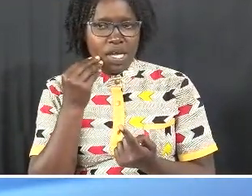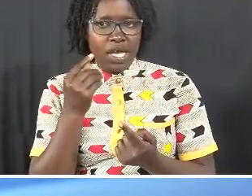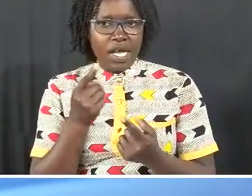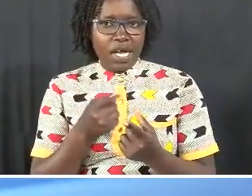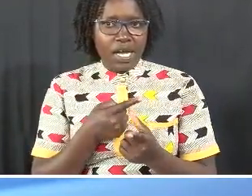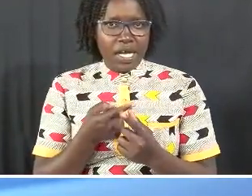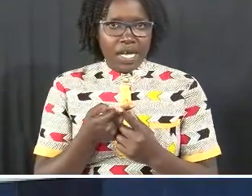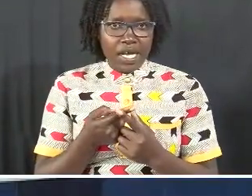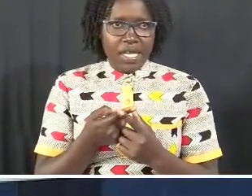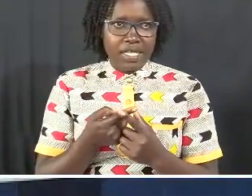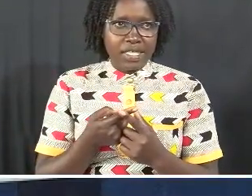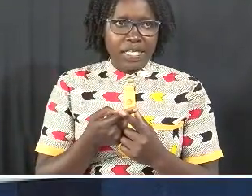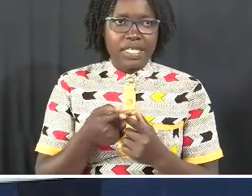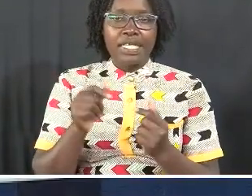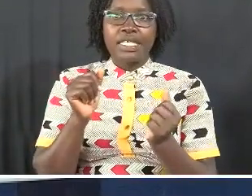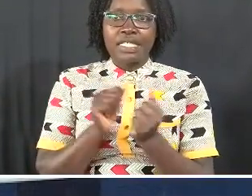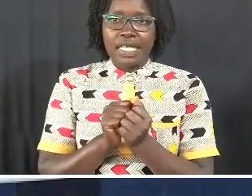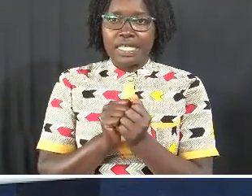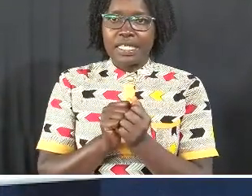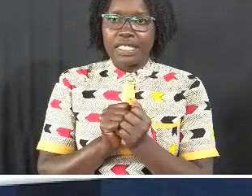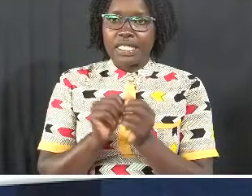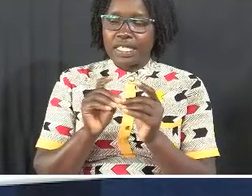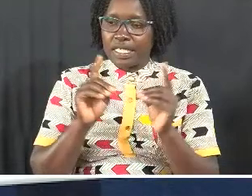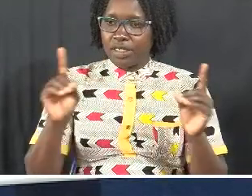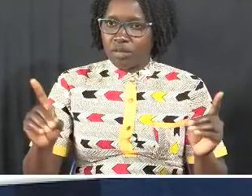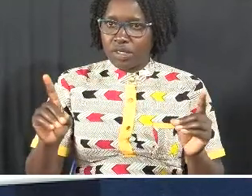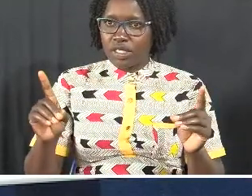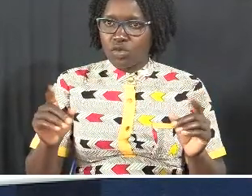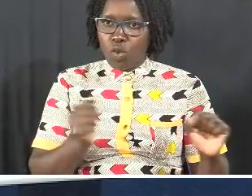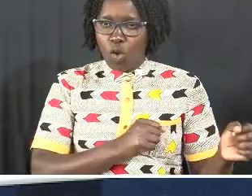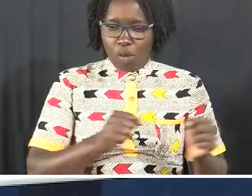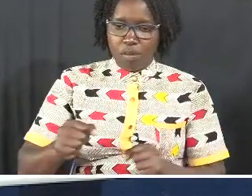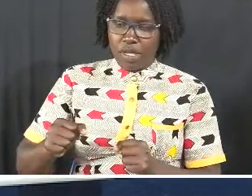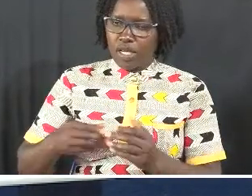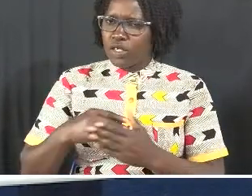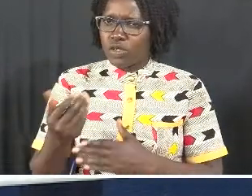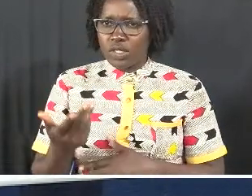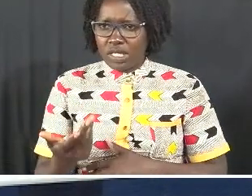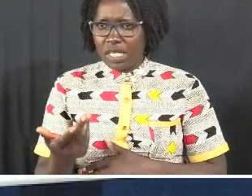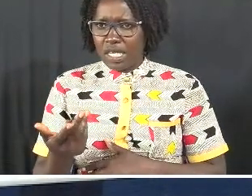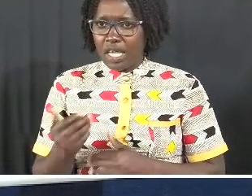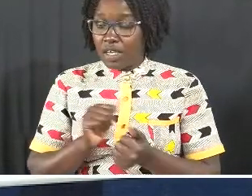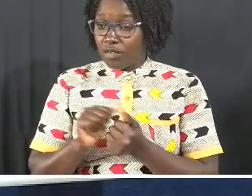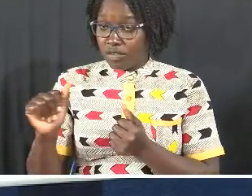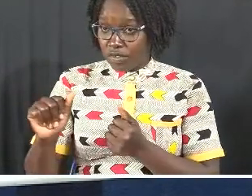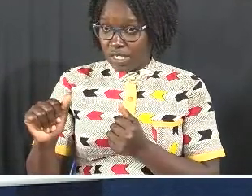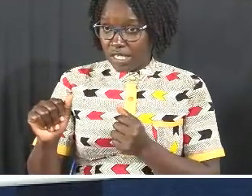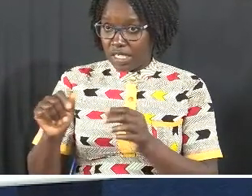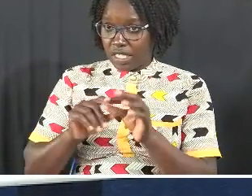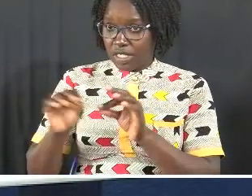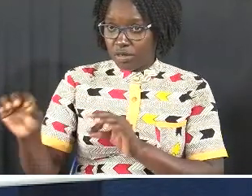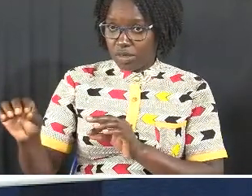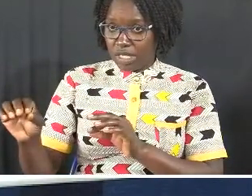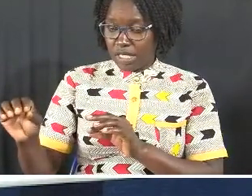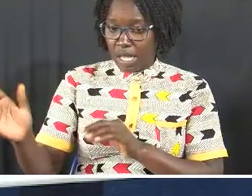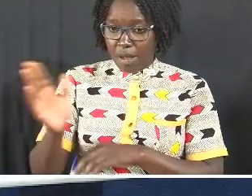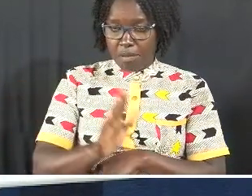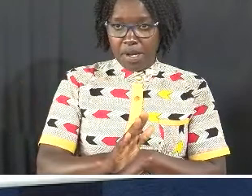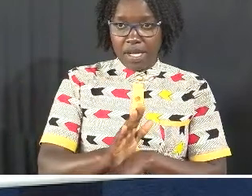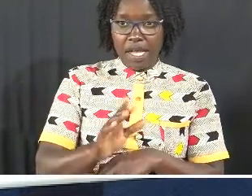goes again 10 kilometers to Homa Bay to sell them. You see, she did 15 again coming